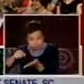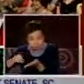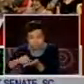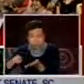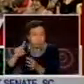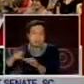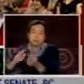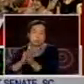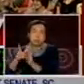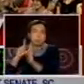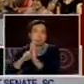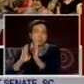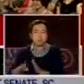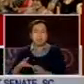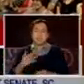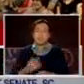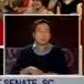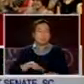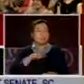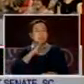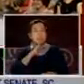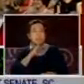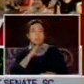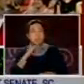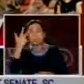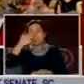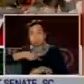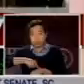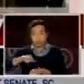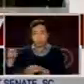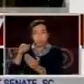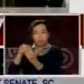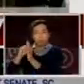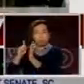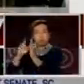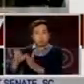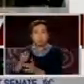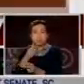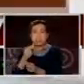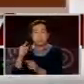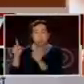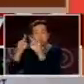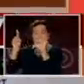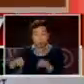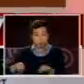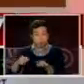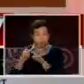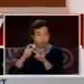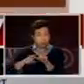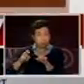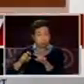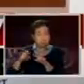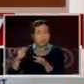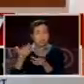I am deeply disappointed that on at least three occasions, the prosecution claimed that his documents came from an